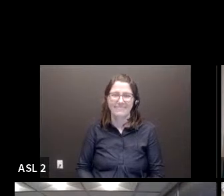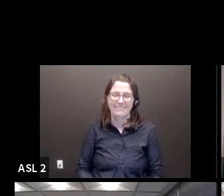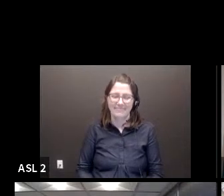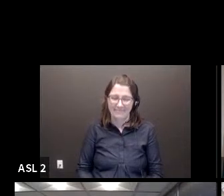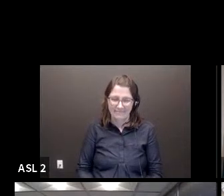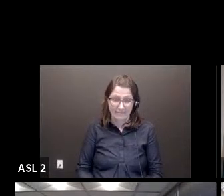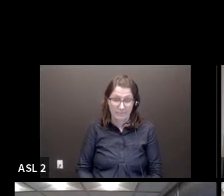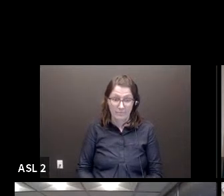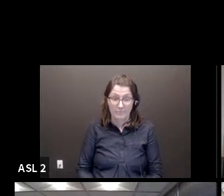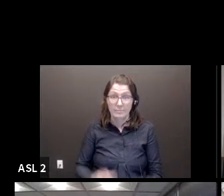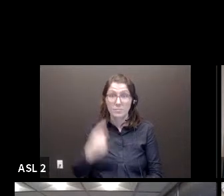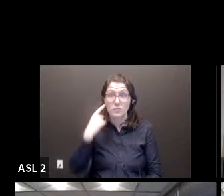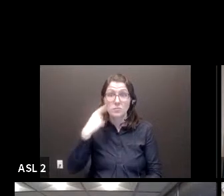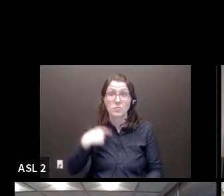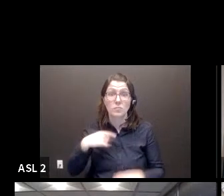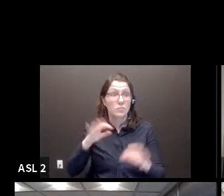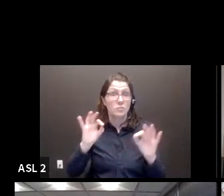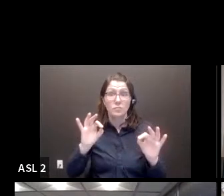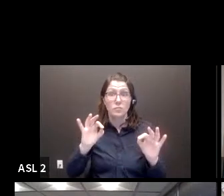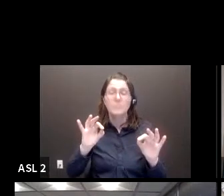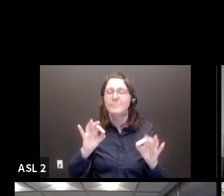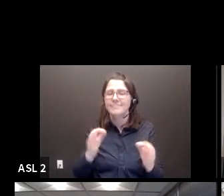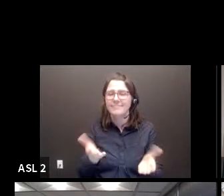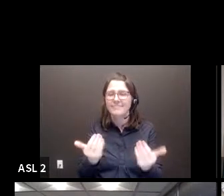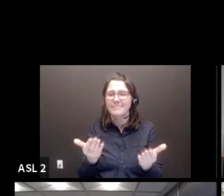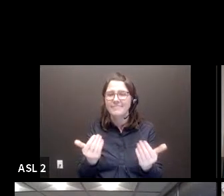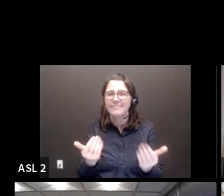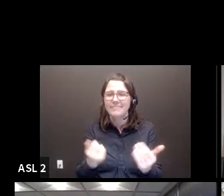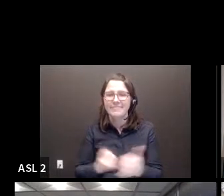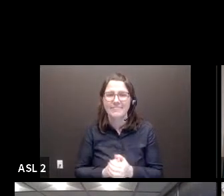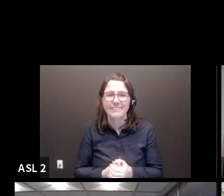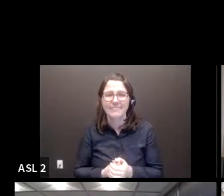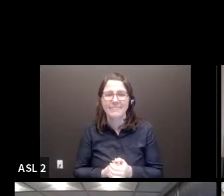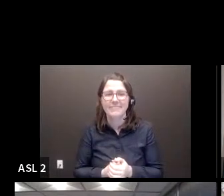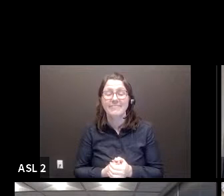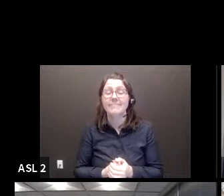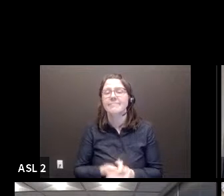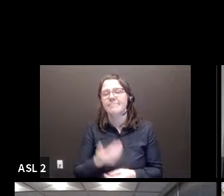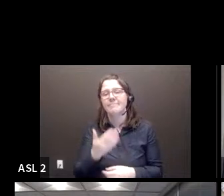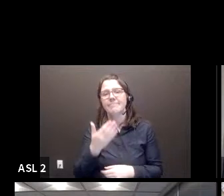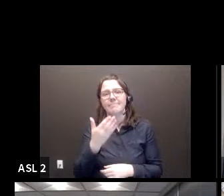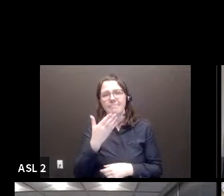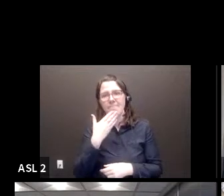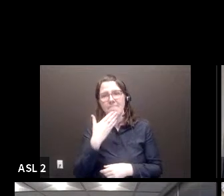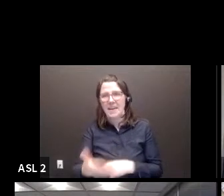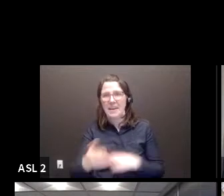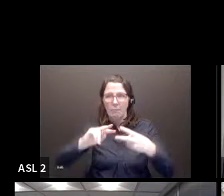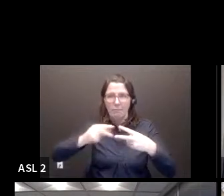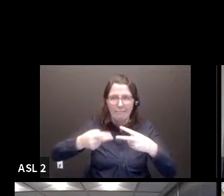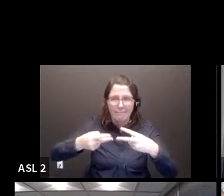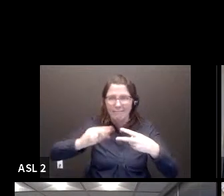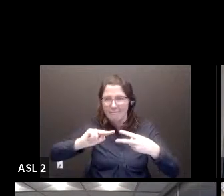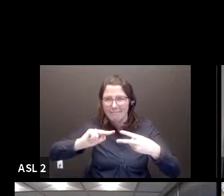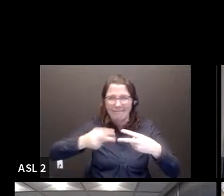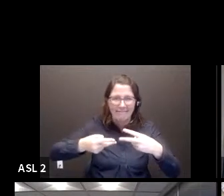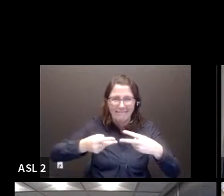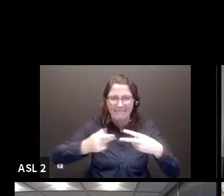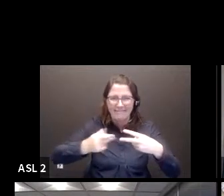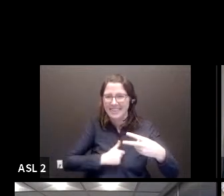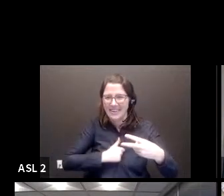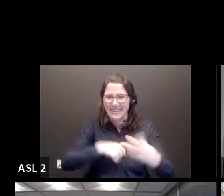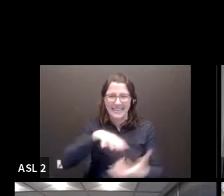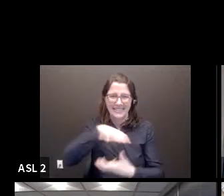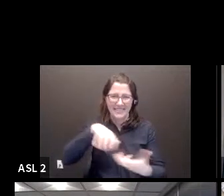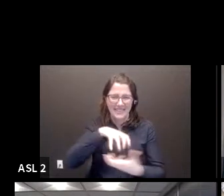hi there can you hear me yes i can uh and thank you very much and and i really do apologize for that confusion uh